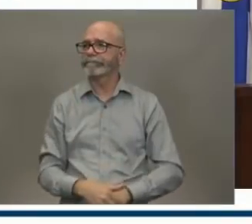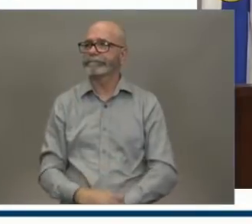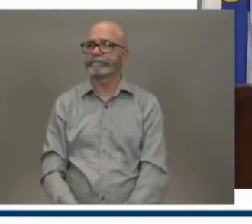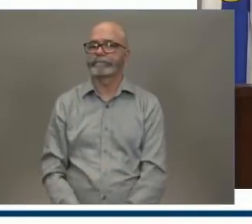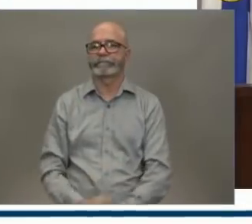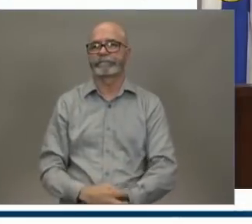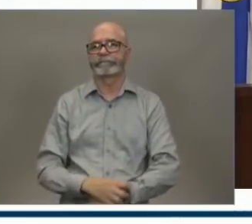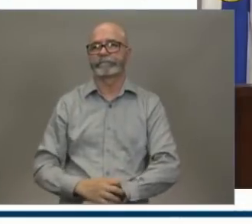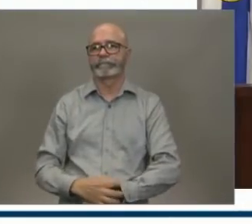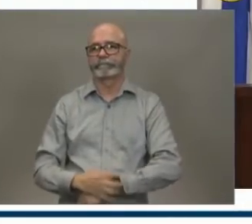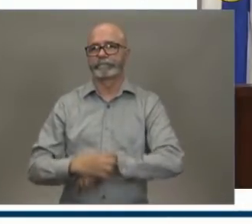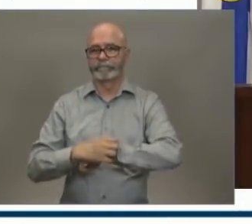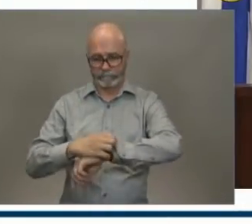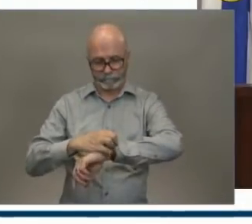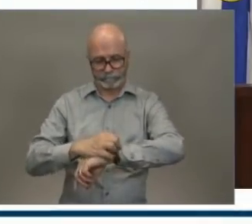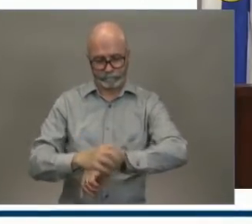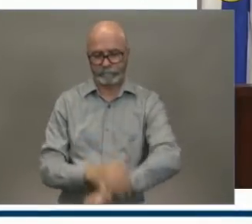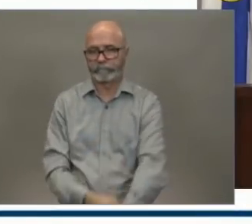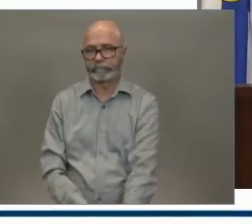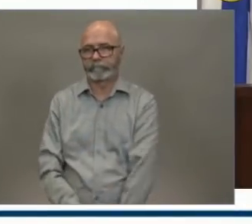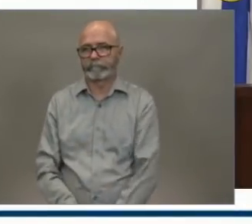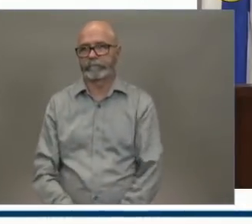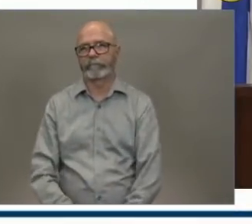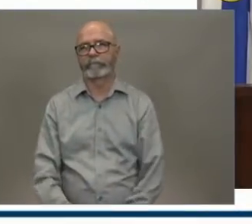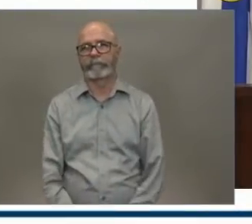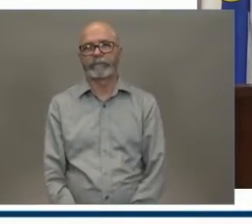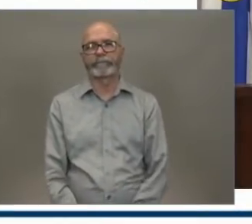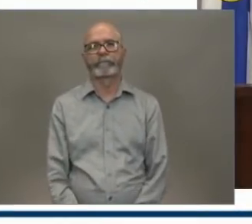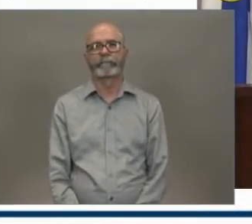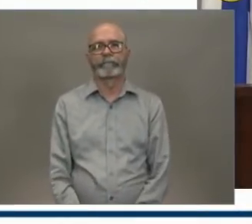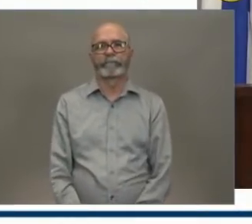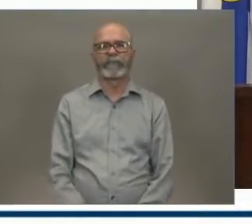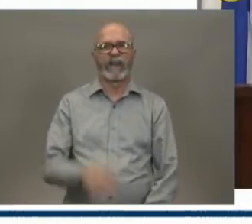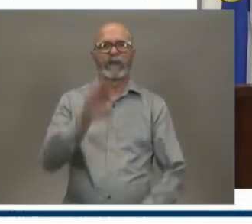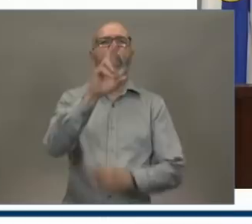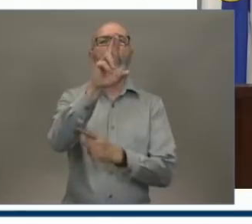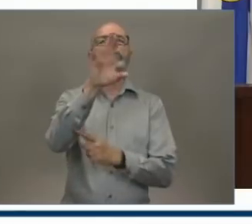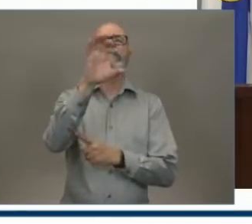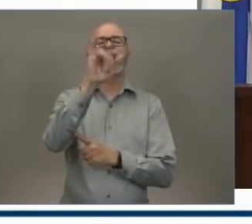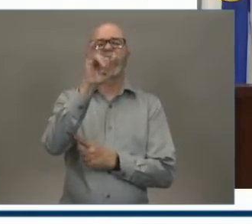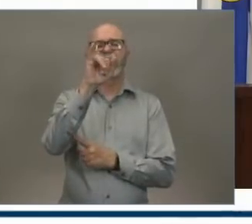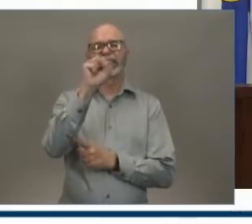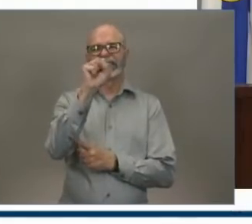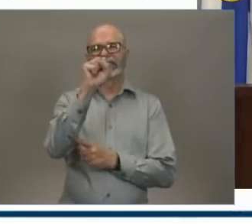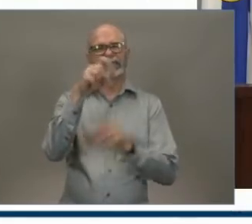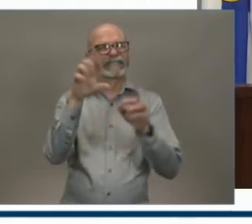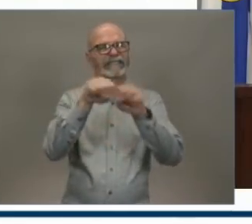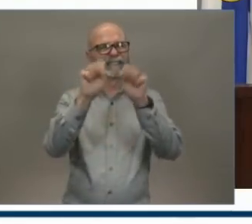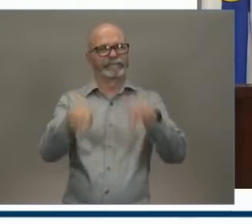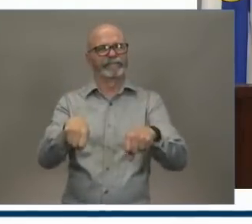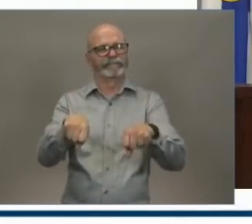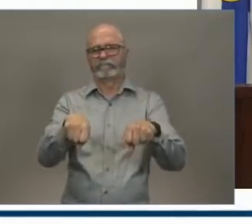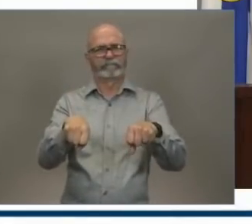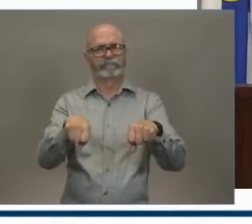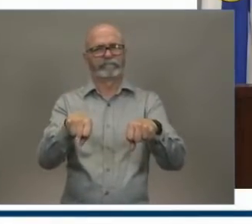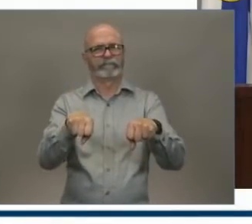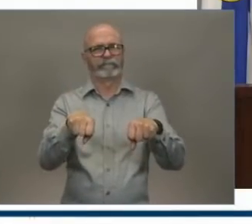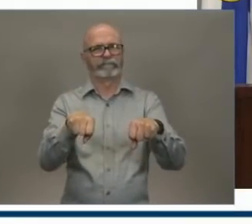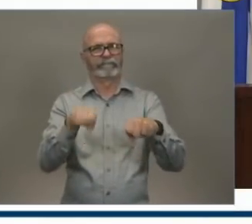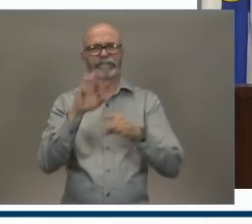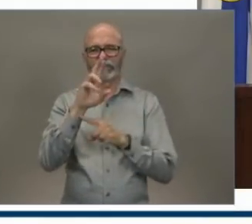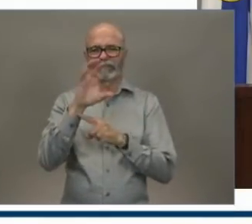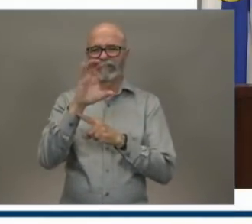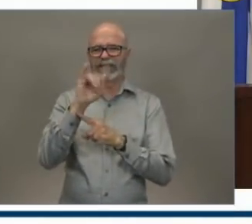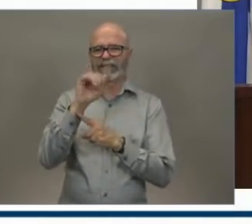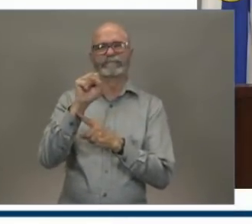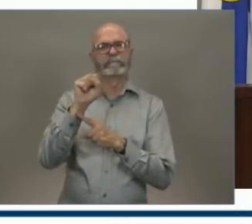about the new ArcGIS system that was announced on Tuesday, but they didn't want to set anyone up with an interview,